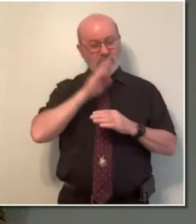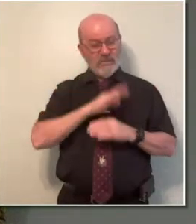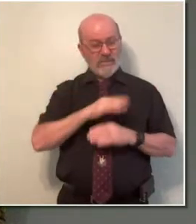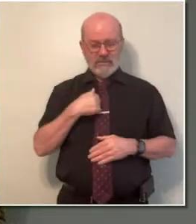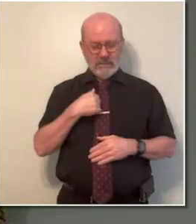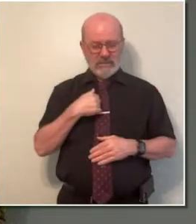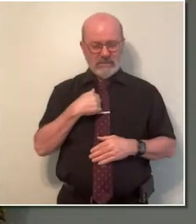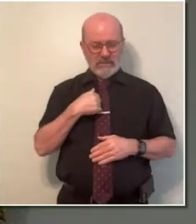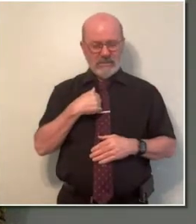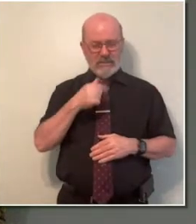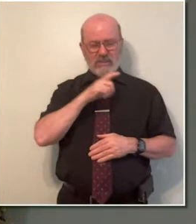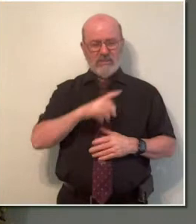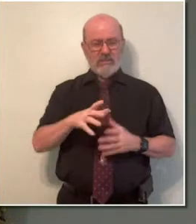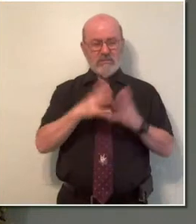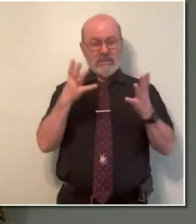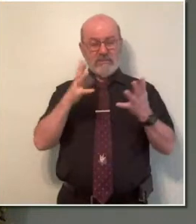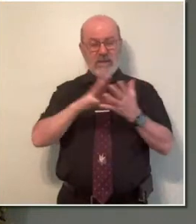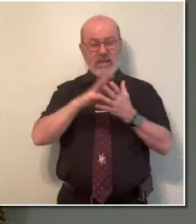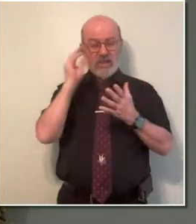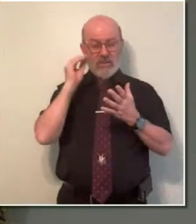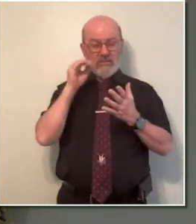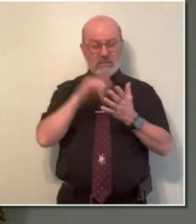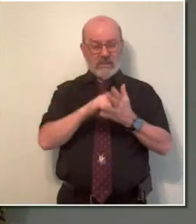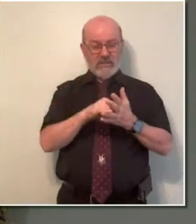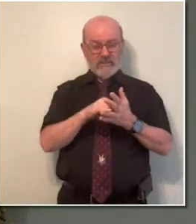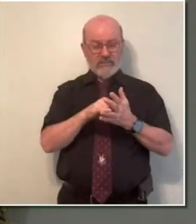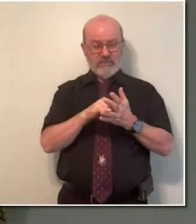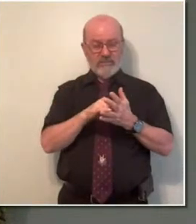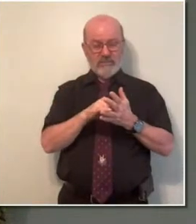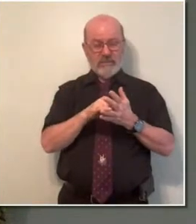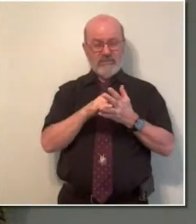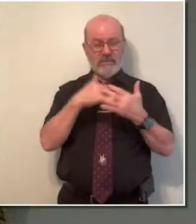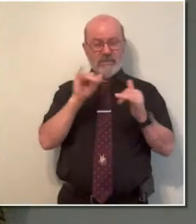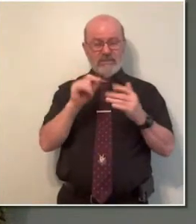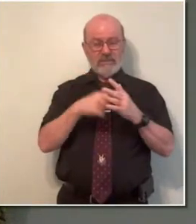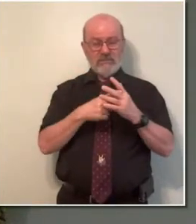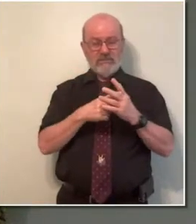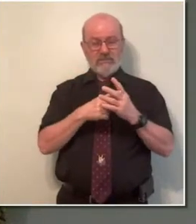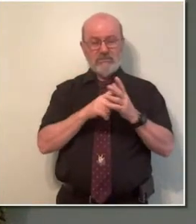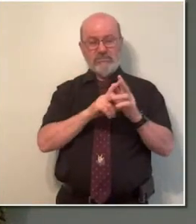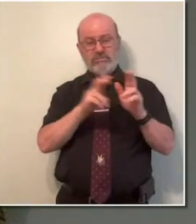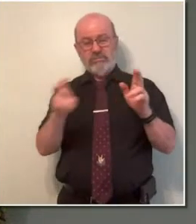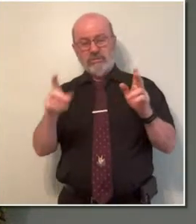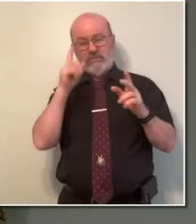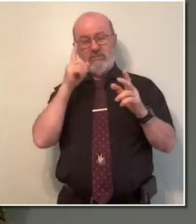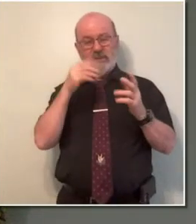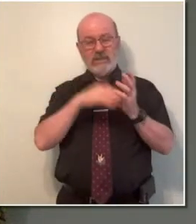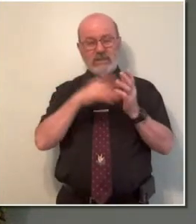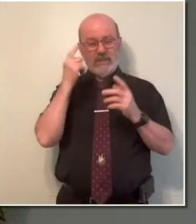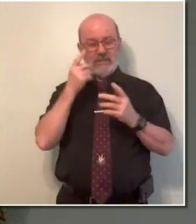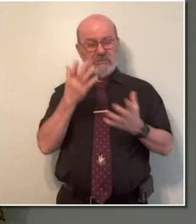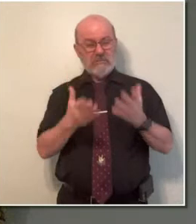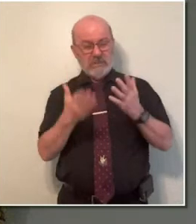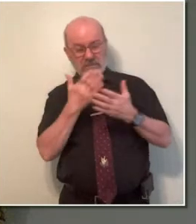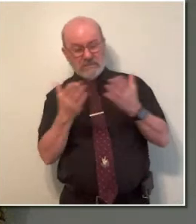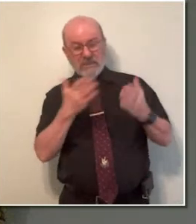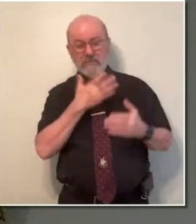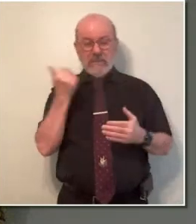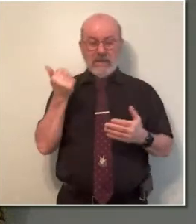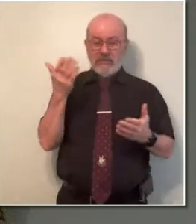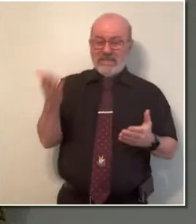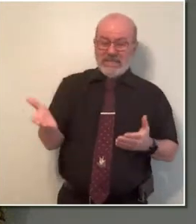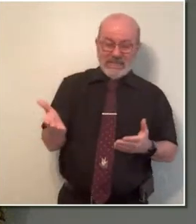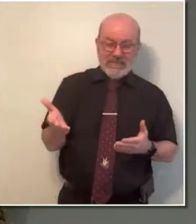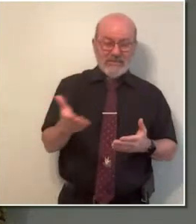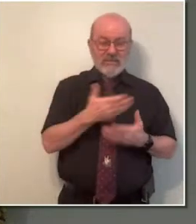And Lord, as much as I've learned from that, if I still begin to stray from You again, I think, well, maybe there's something better here, or maybe there's something